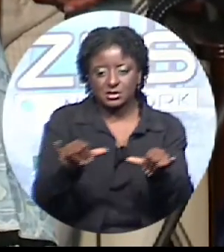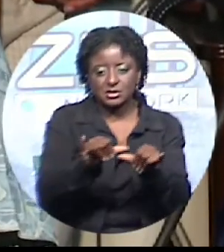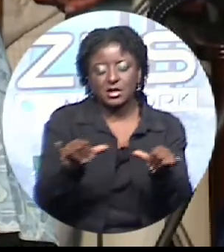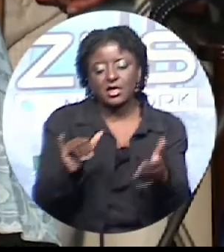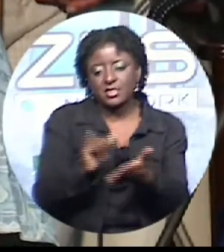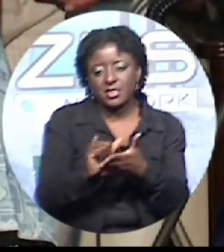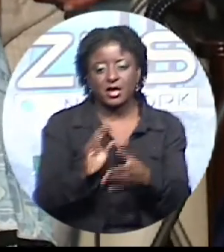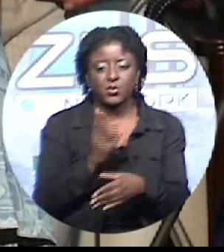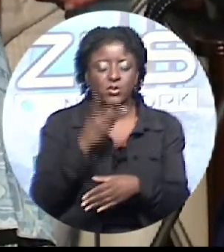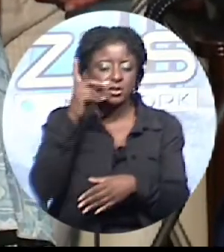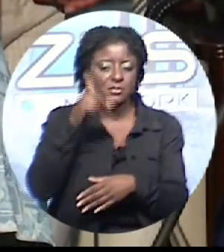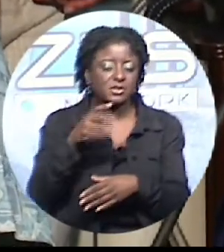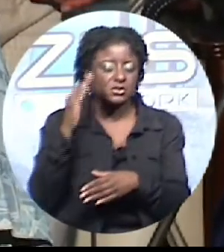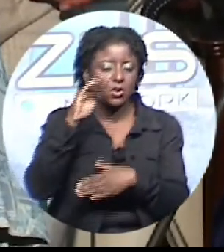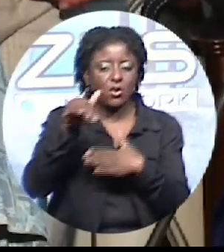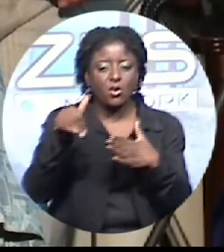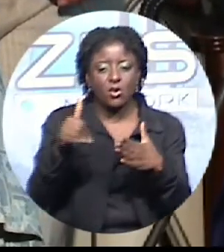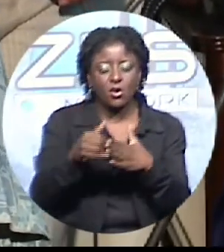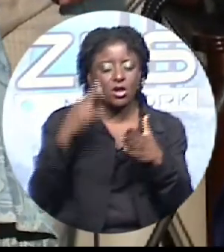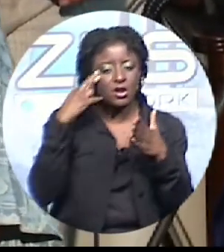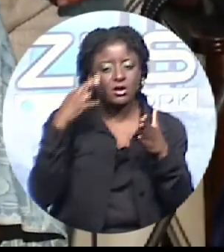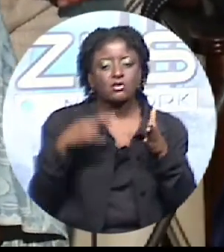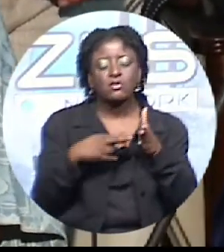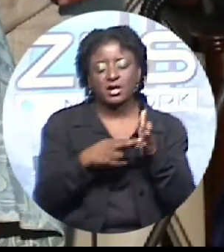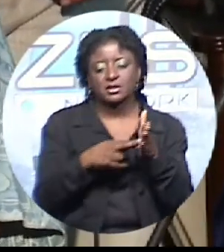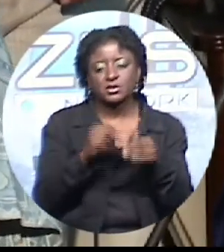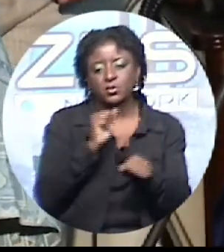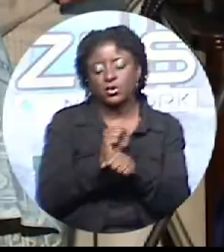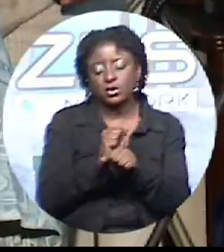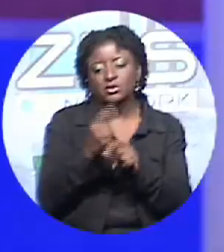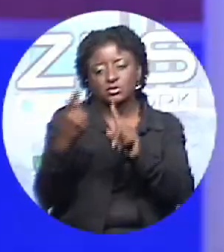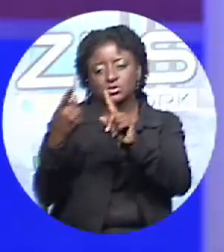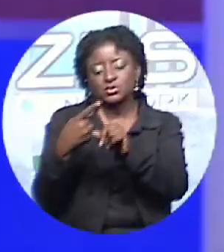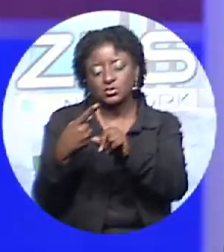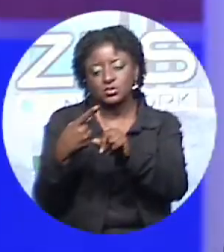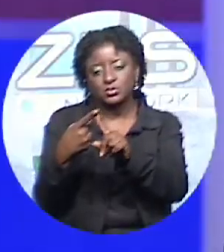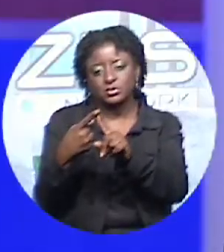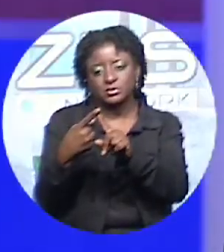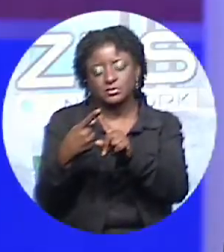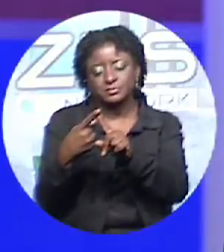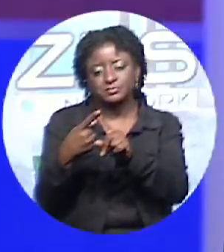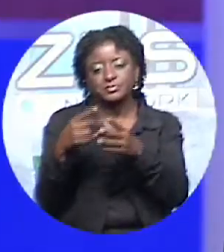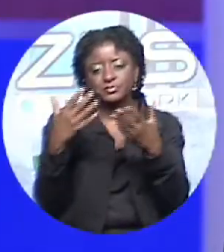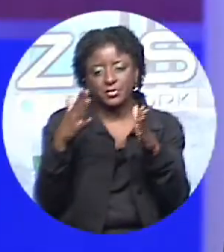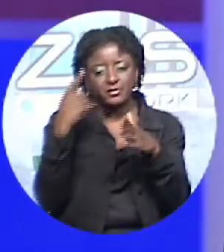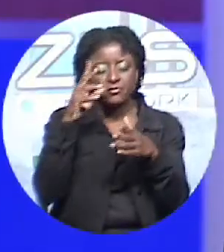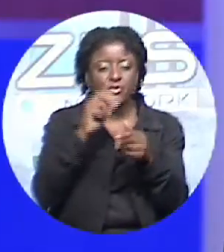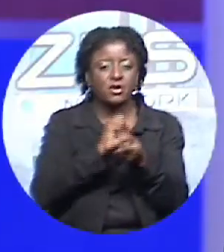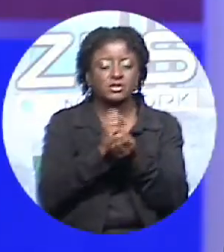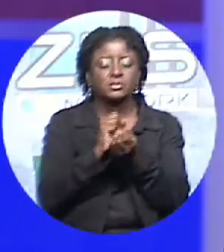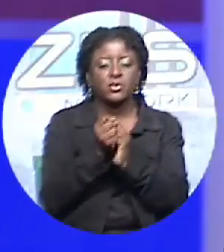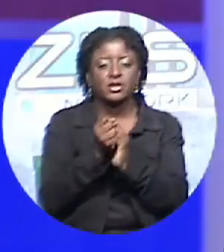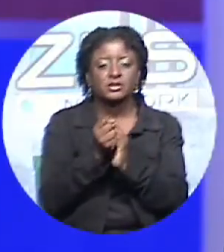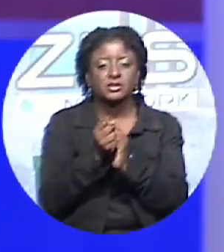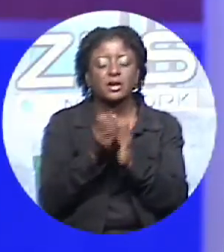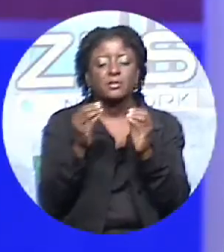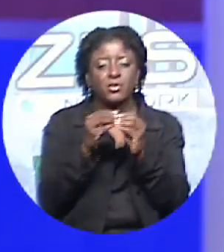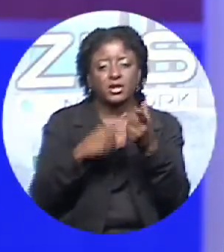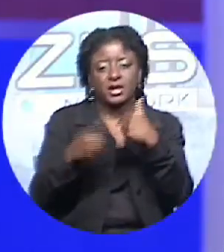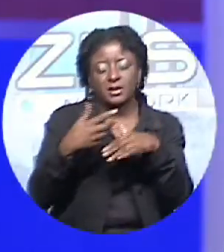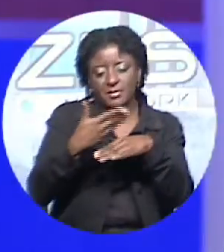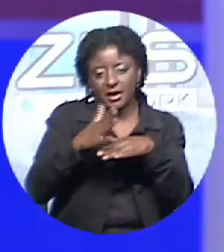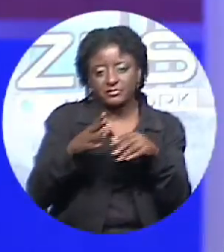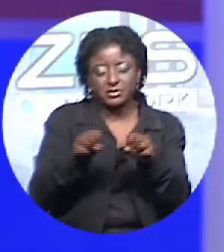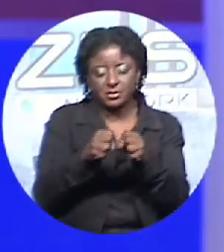all recognize and all work towards achieving. And that will do it for sports, but don't go anywhere. There's more to